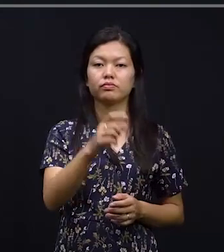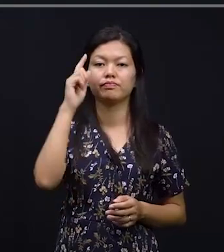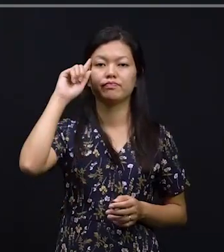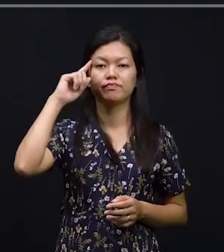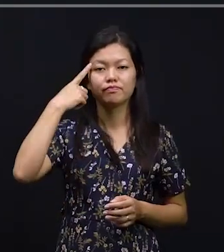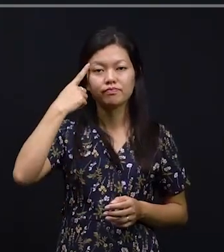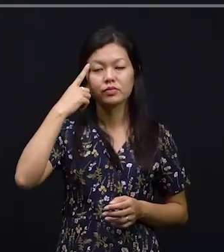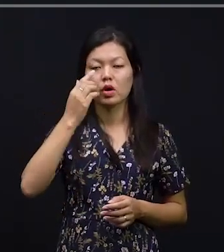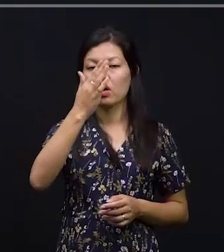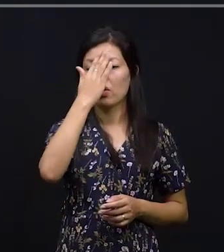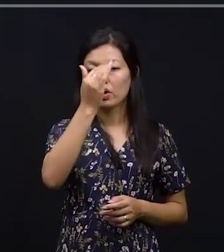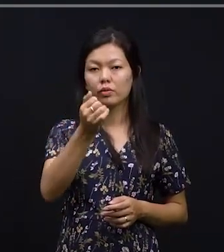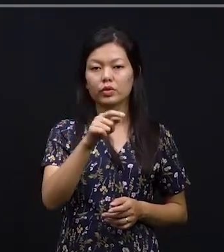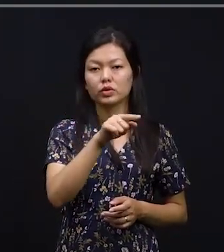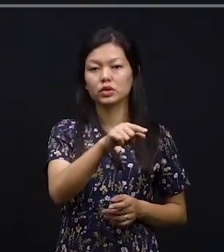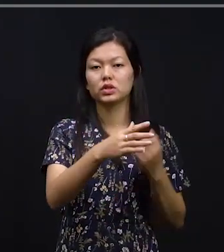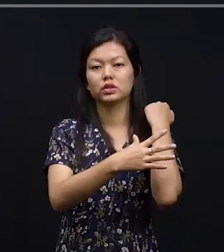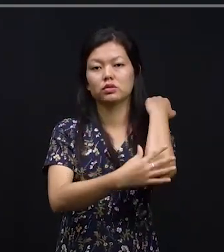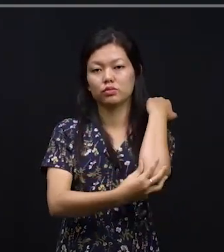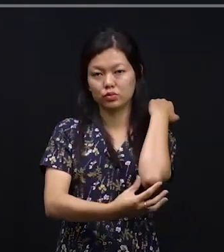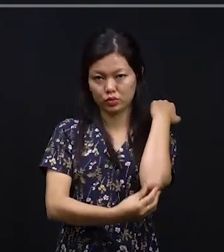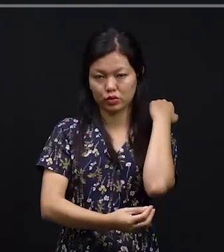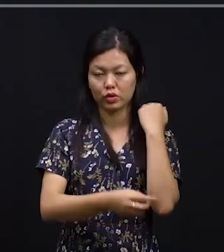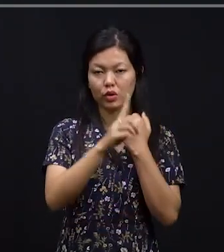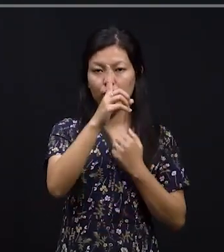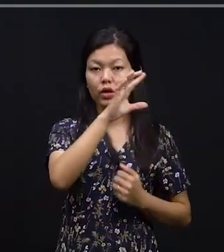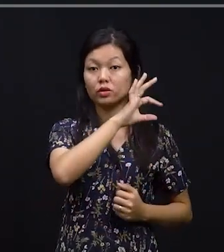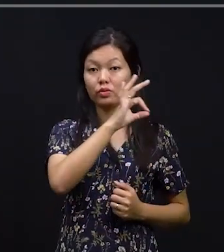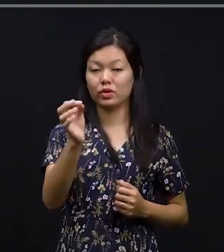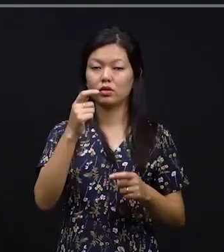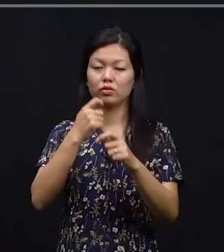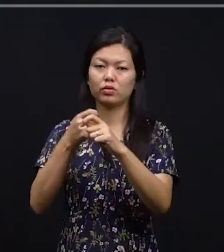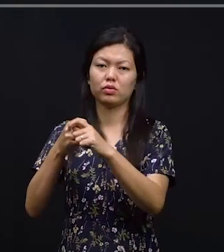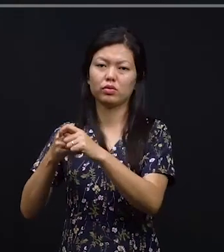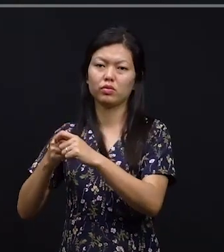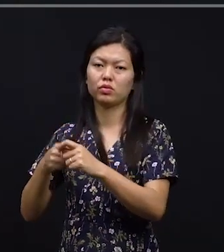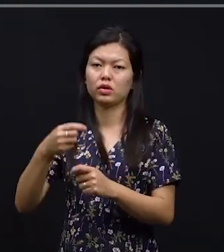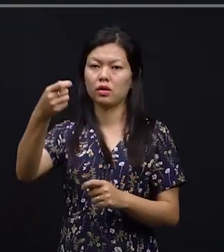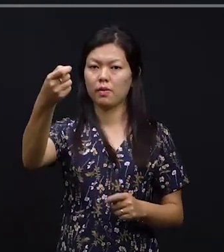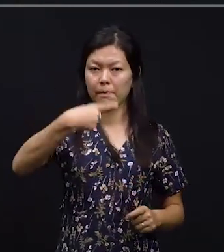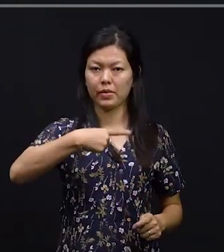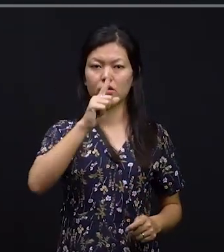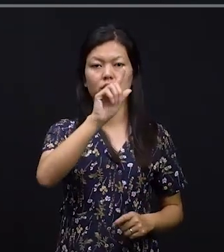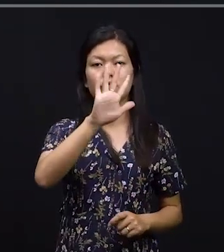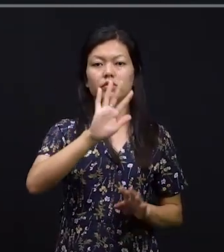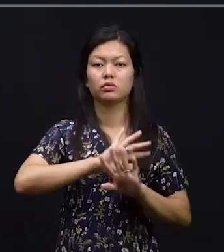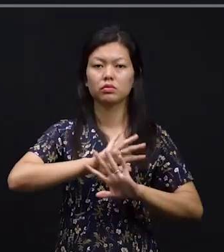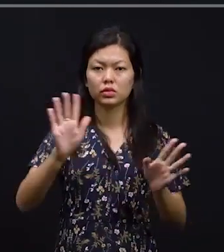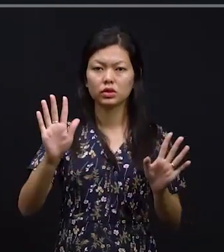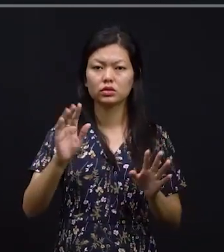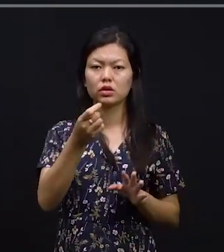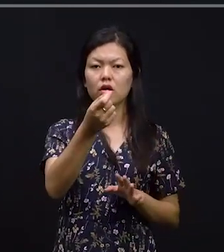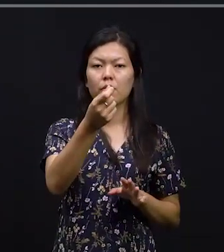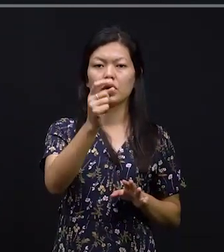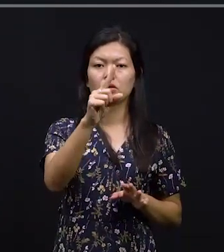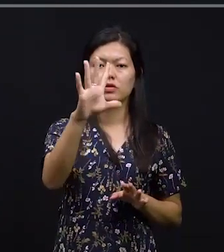of happiness. And this man, who earns only 15 shillings in a week, is wishing the boy a Merry Christmas. And for the boy,